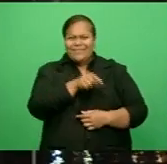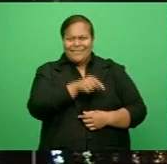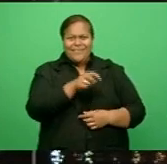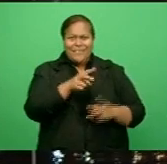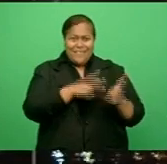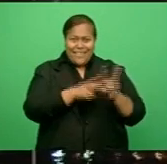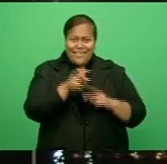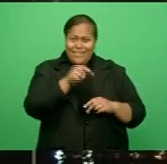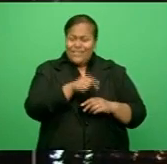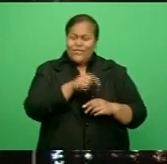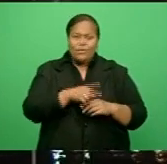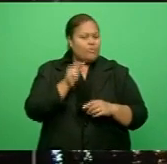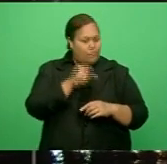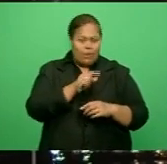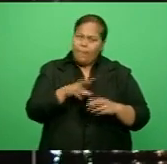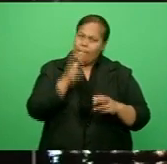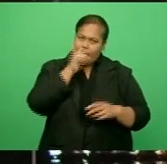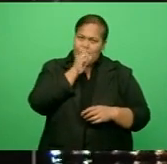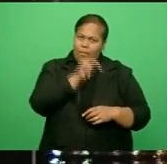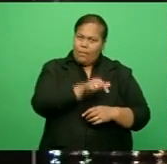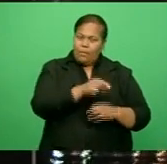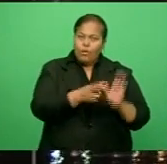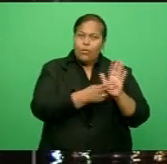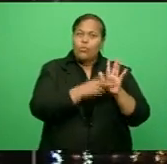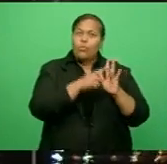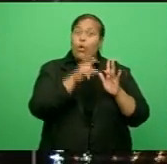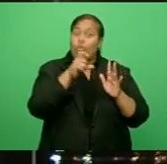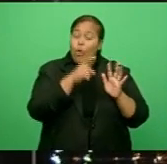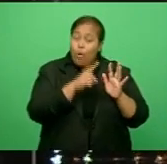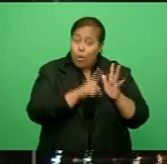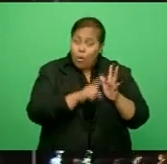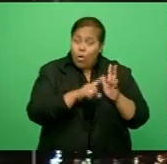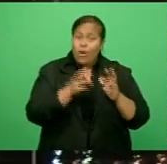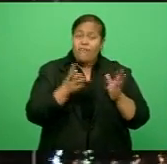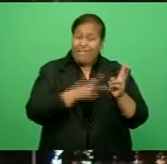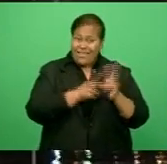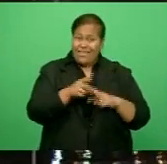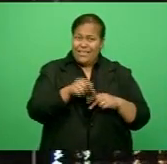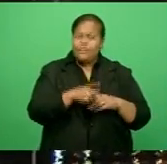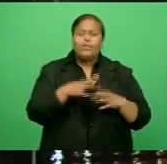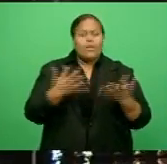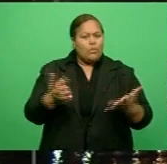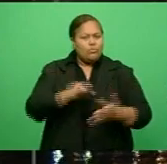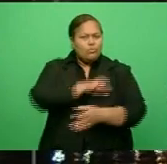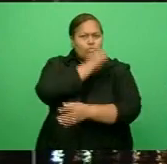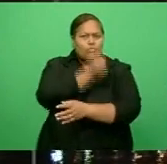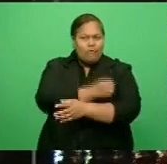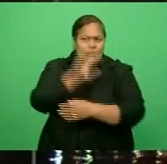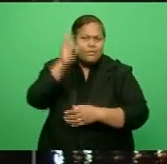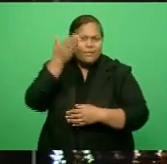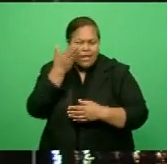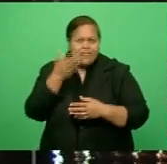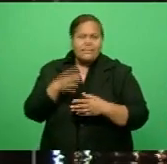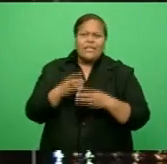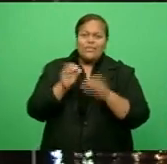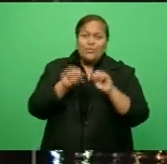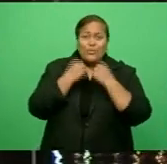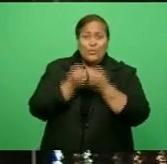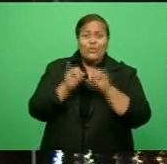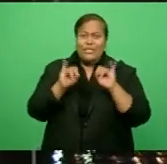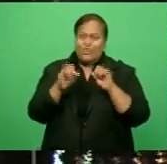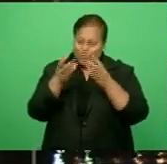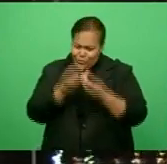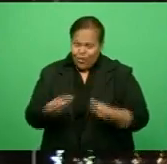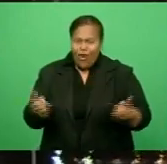an occasion for the people of Northo to strengthen their resolve in tackling social issues. Josina Nunga was in Northo and files this